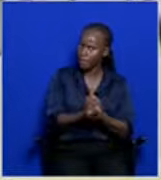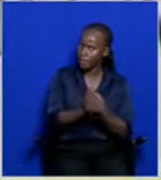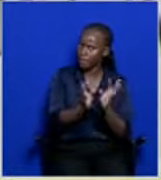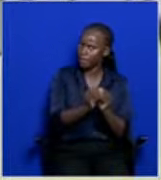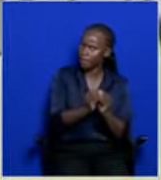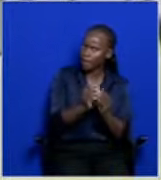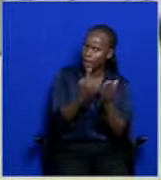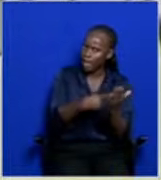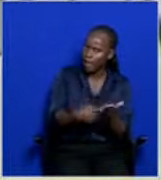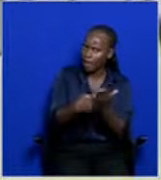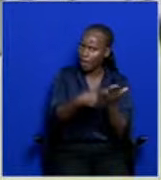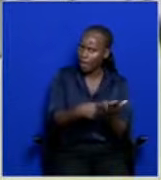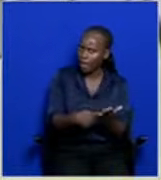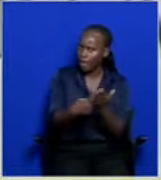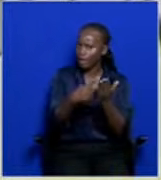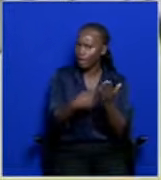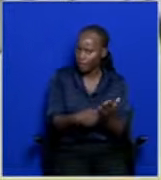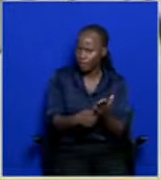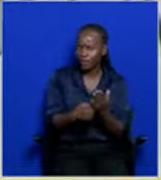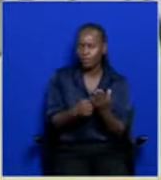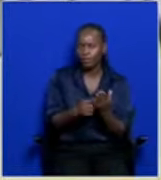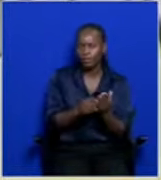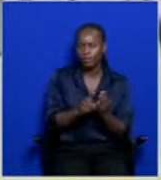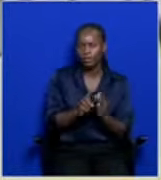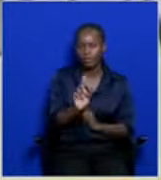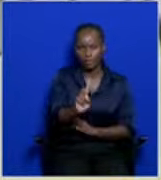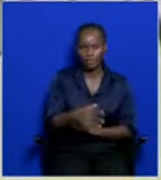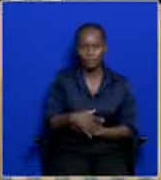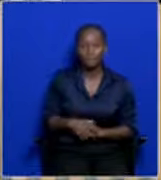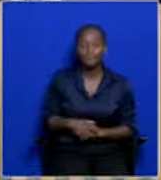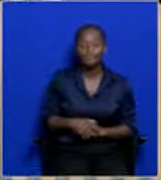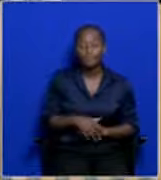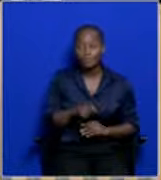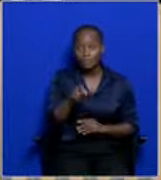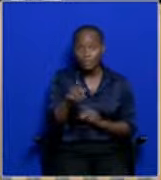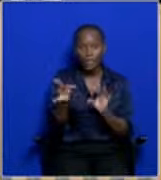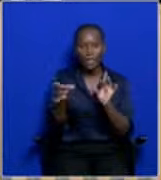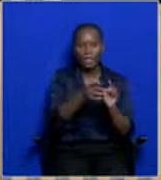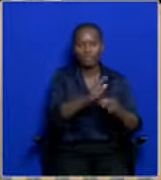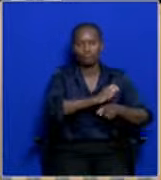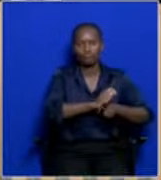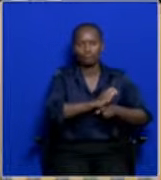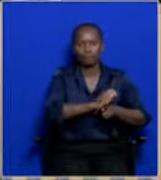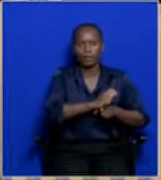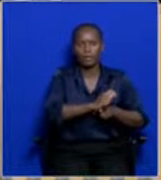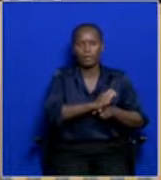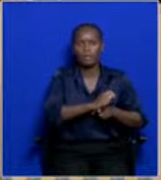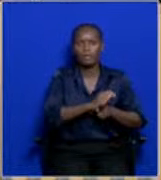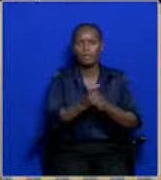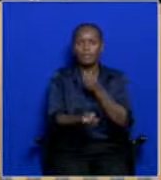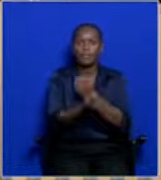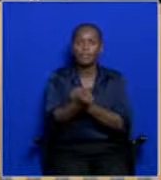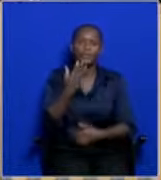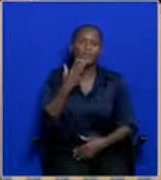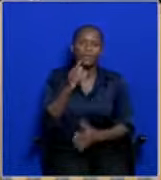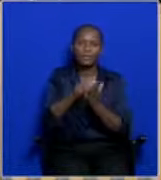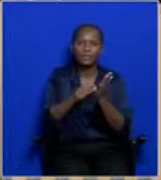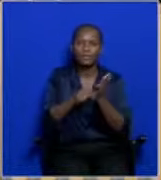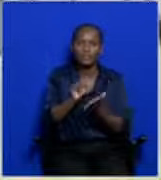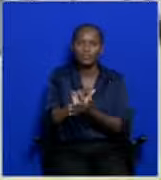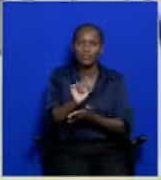that takes us to that training that we had on the 15th November. And even before